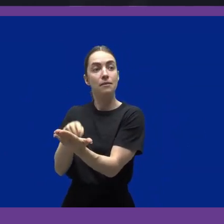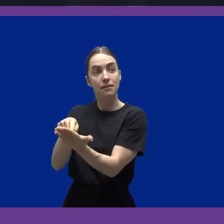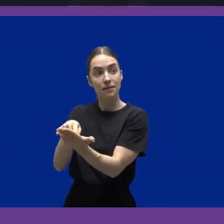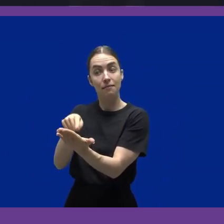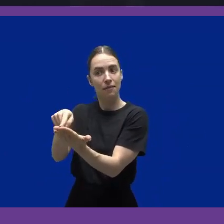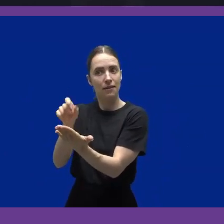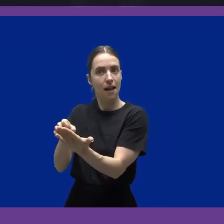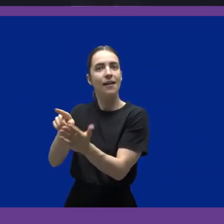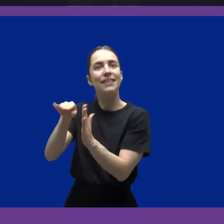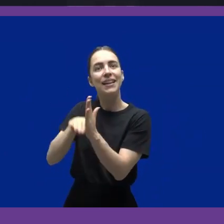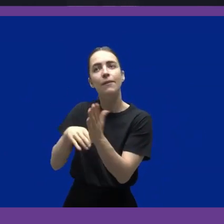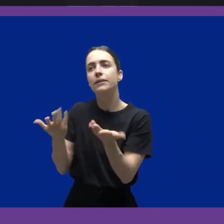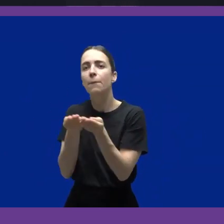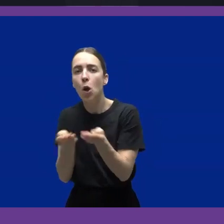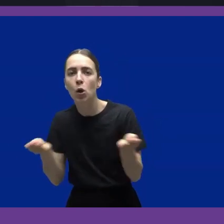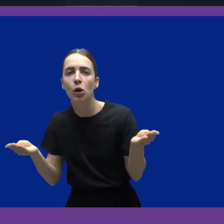quite a lot of detail there.